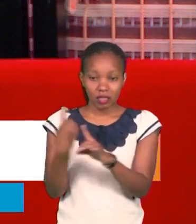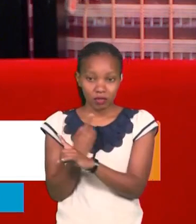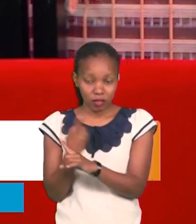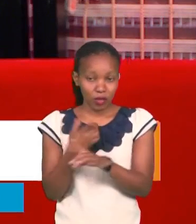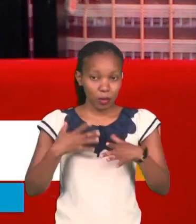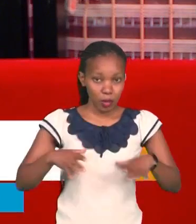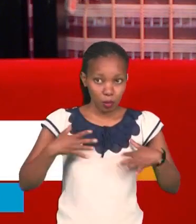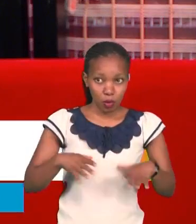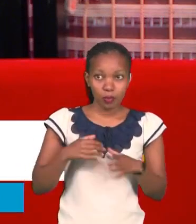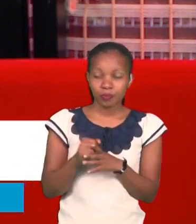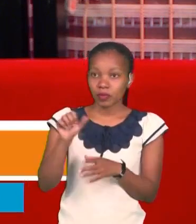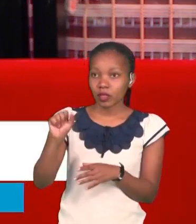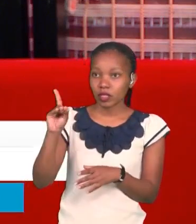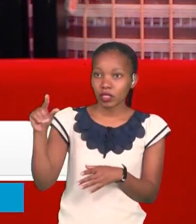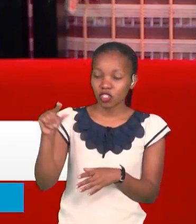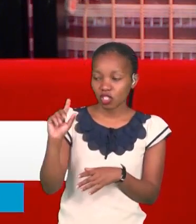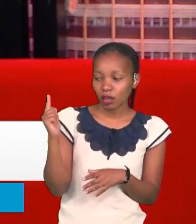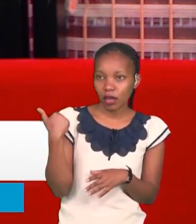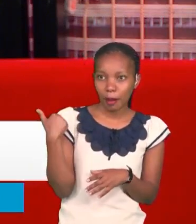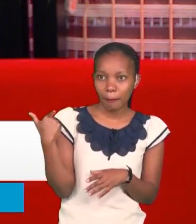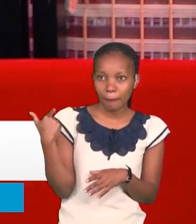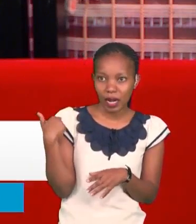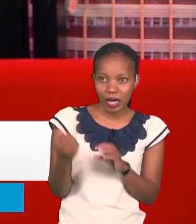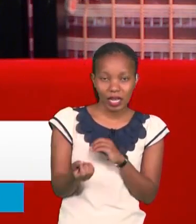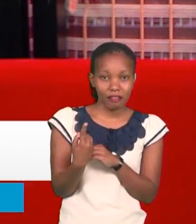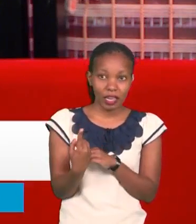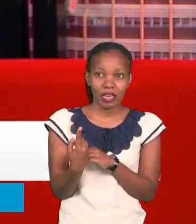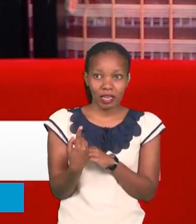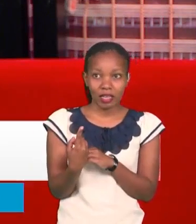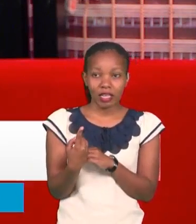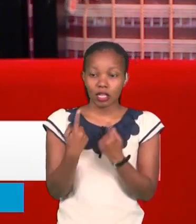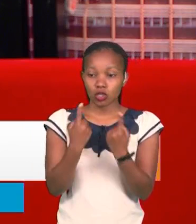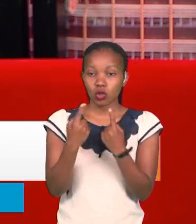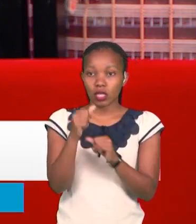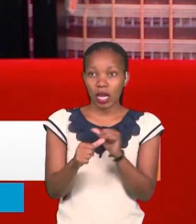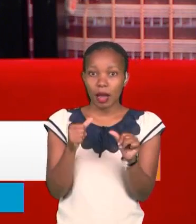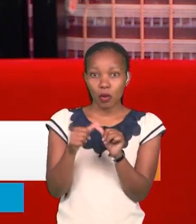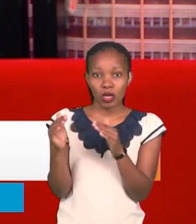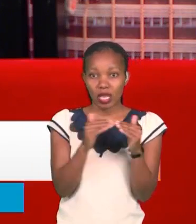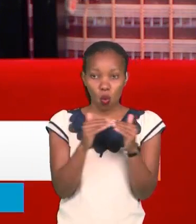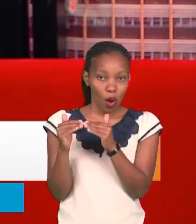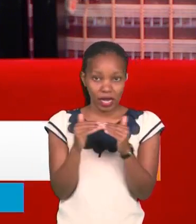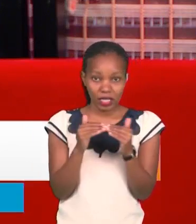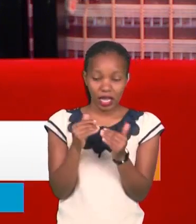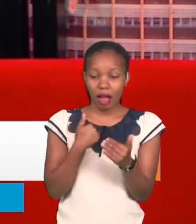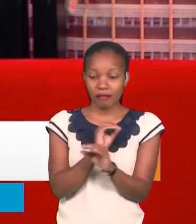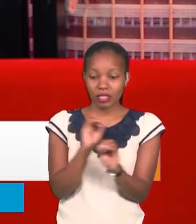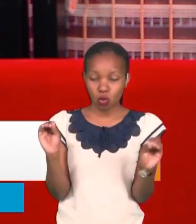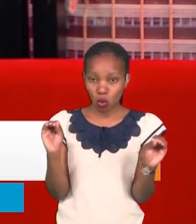inequalities. SDG number, is it 11? It's touching on inequality. And